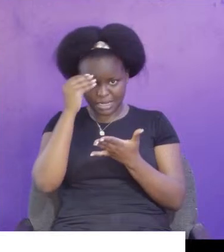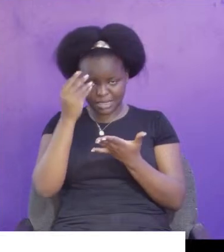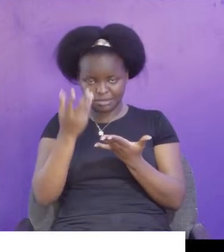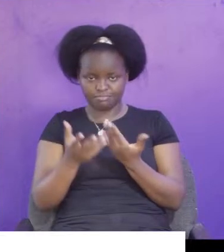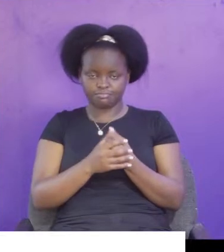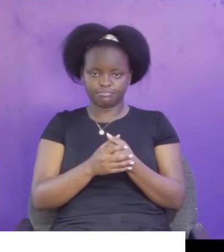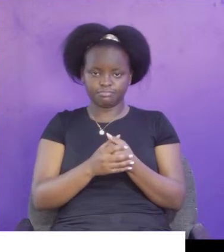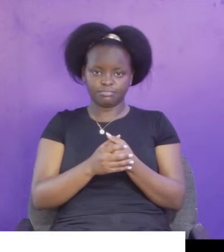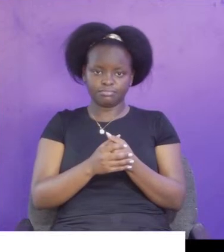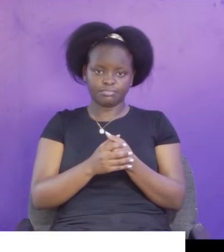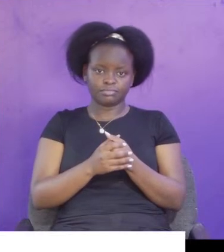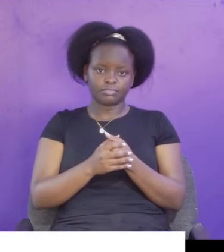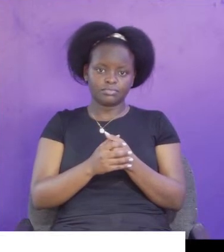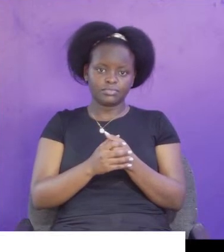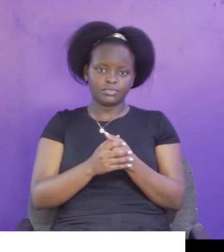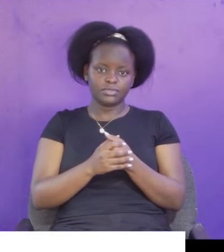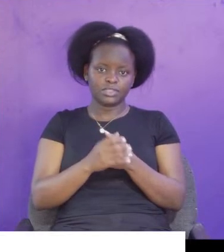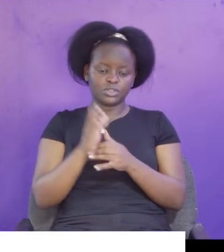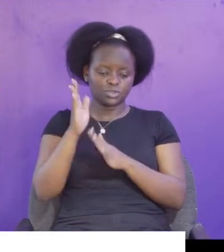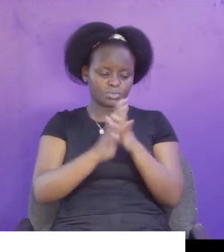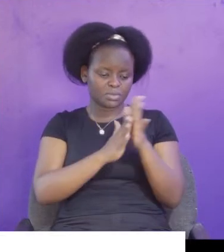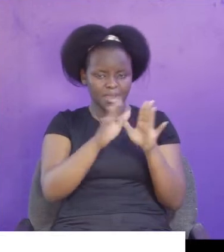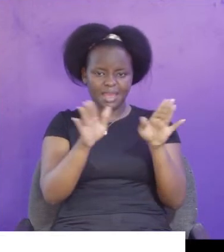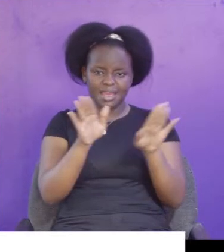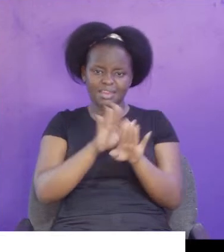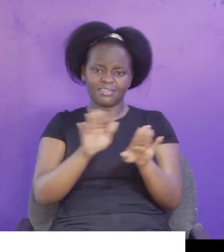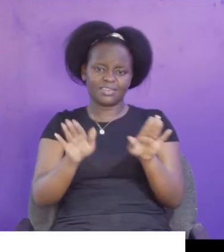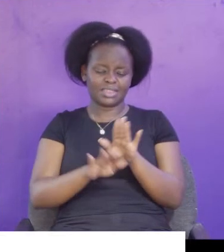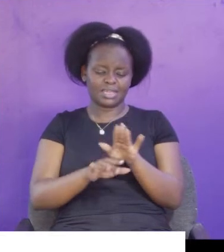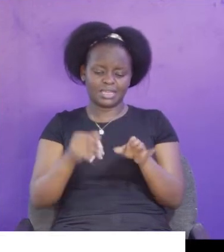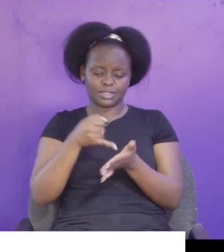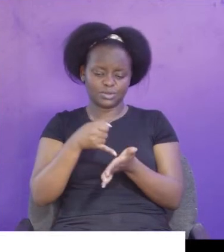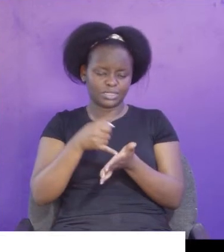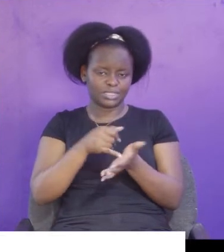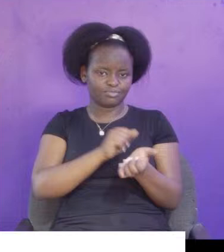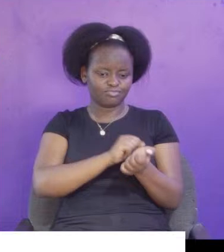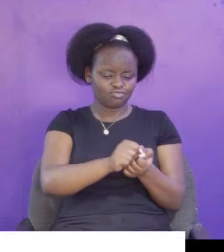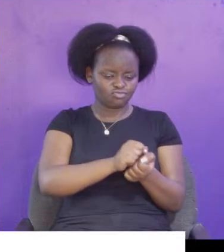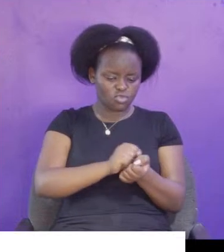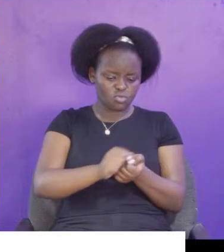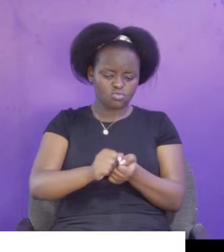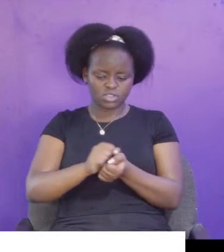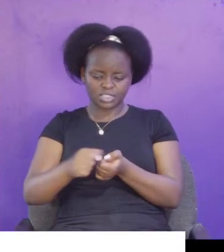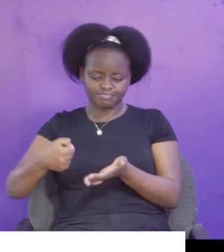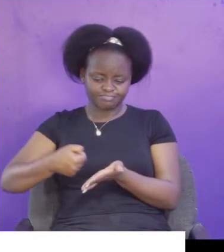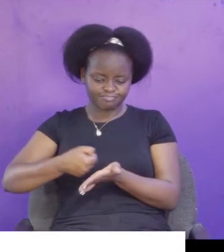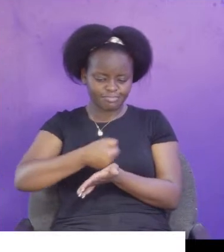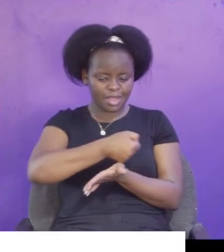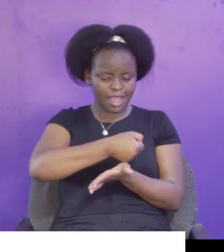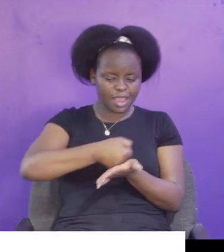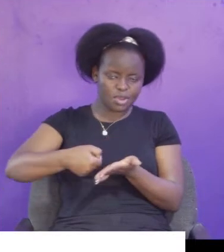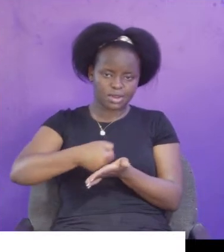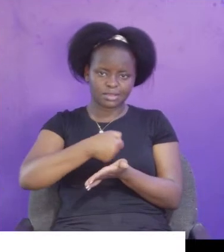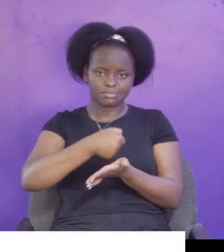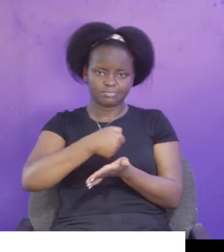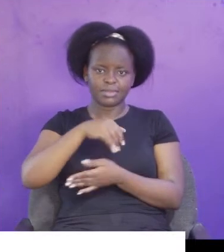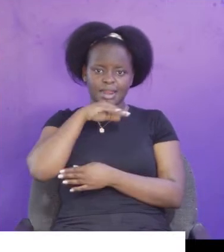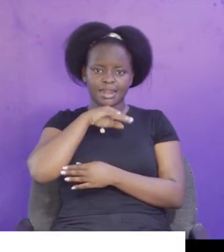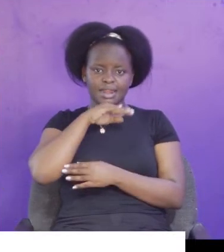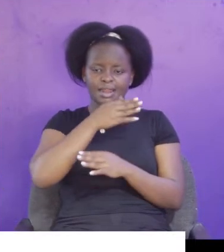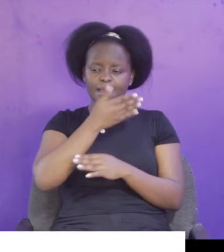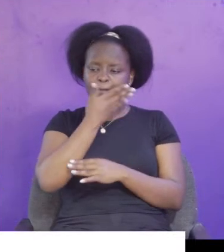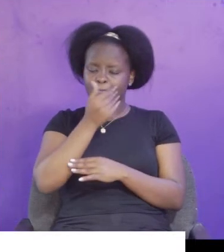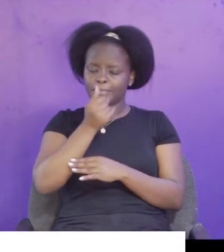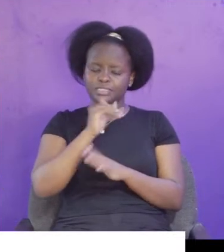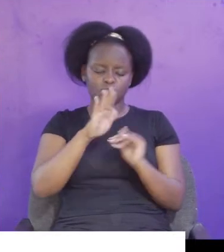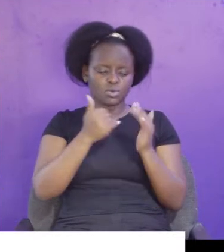prepare everything, including washing clothes and ironing and so on. Raila was best at all those things. The